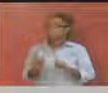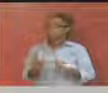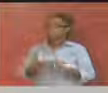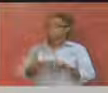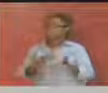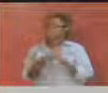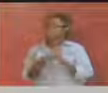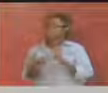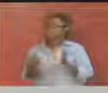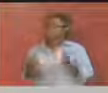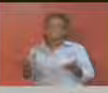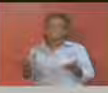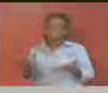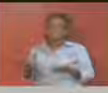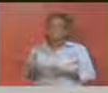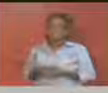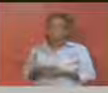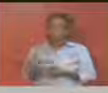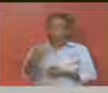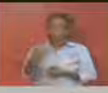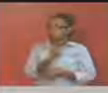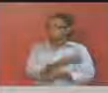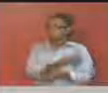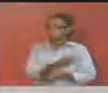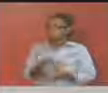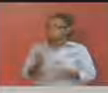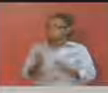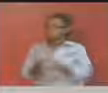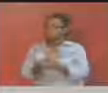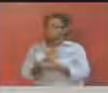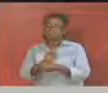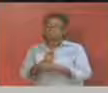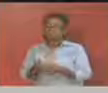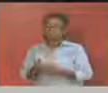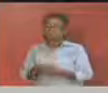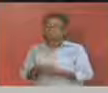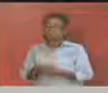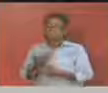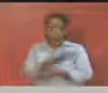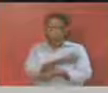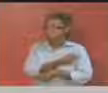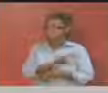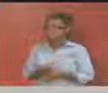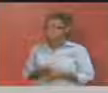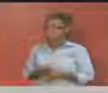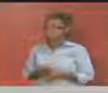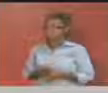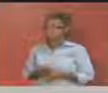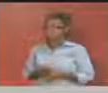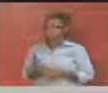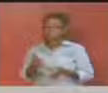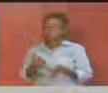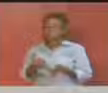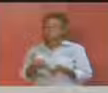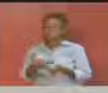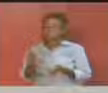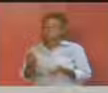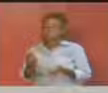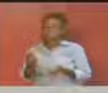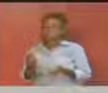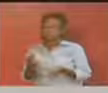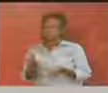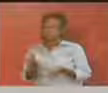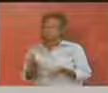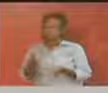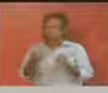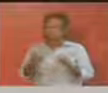persons have the potential of being infected. And if you think about a repatriated group, for example, of 100 or 300 people, that